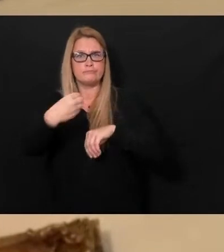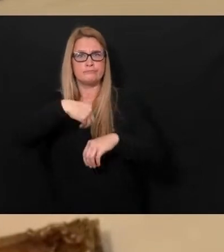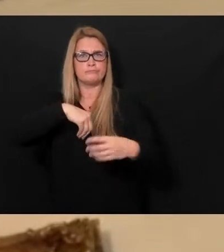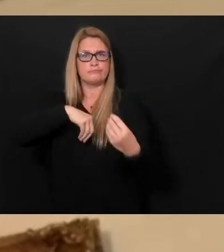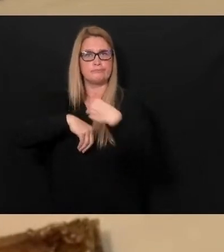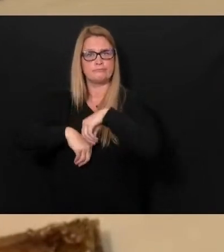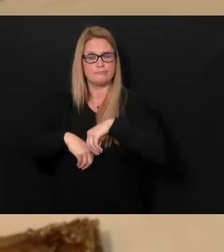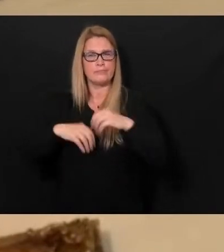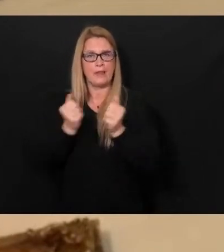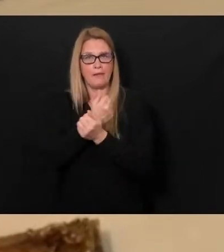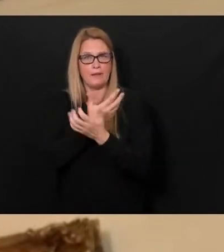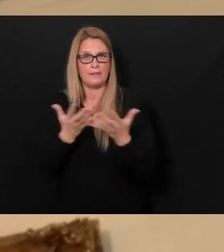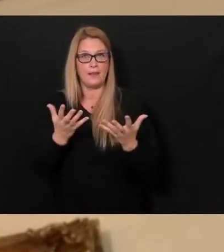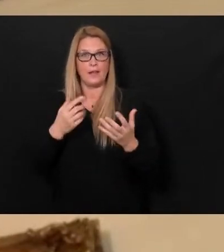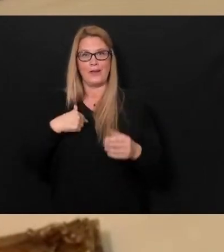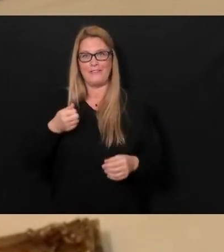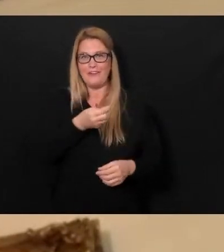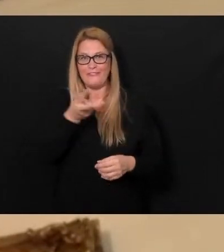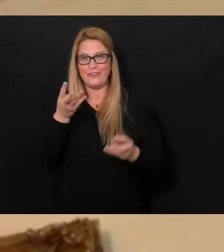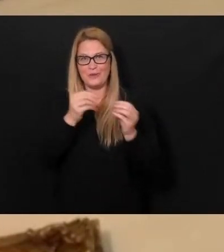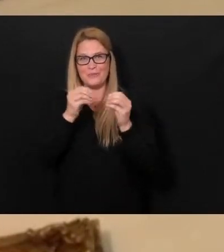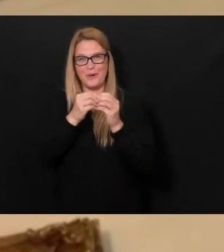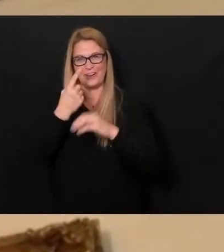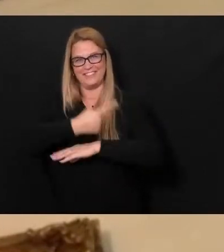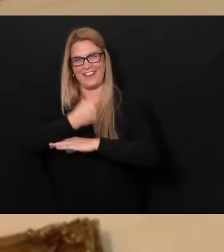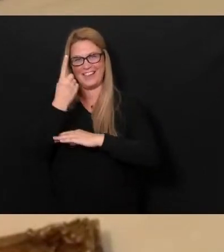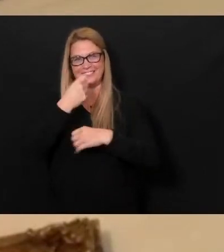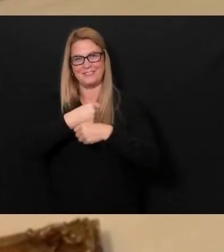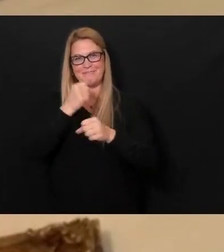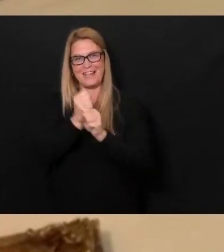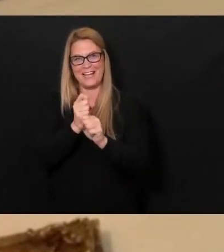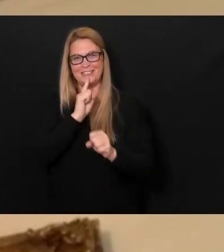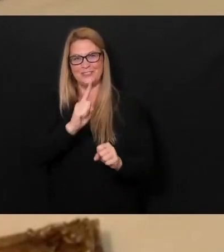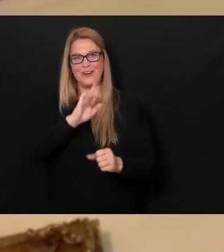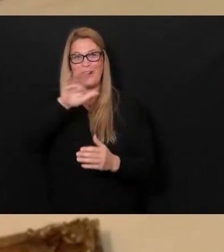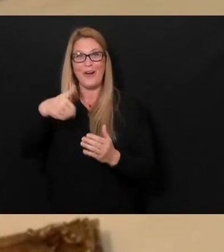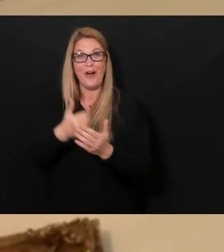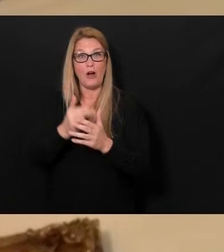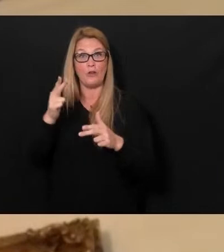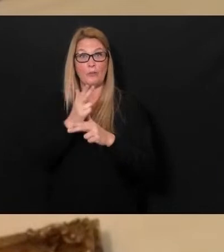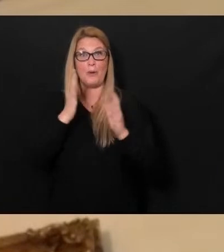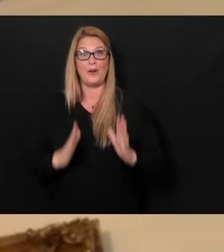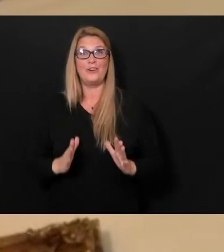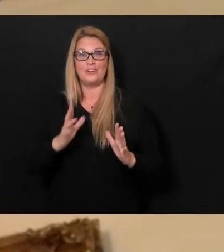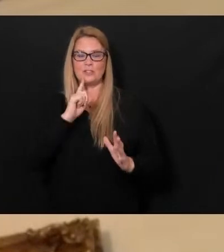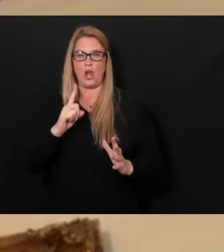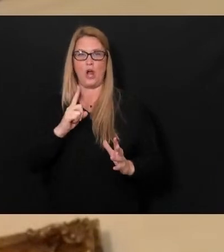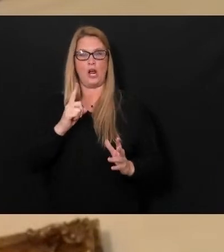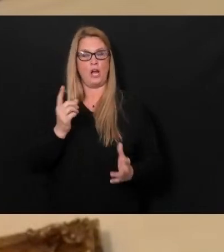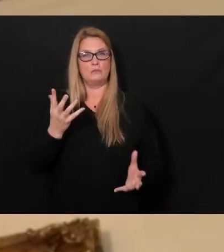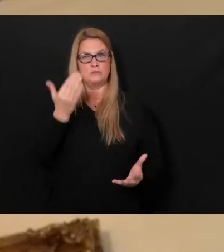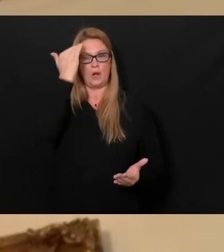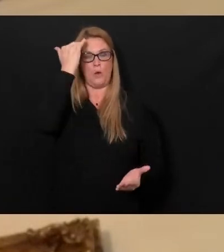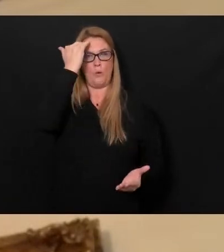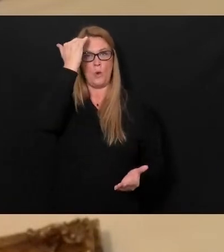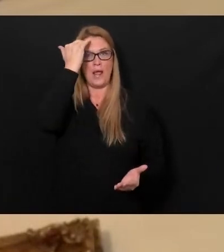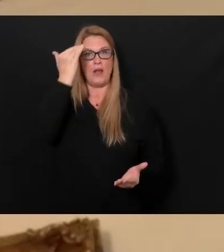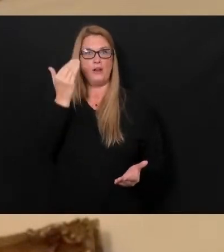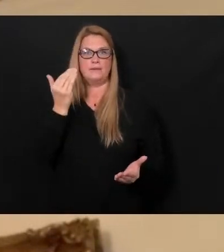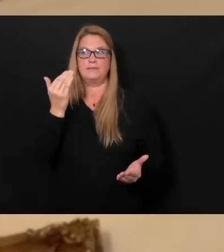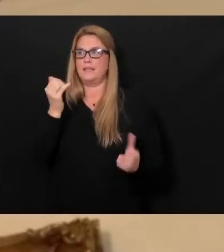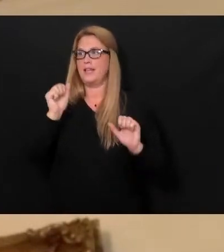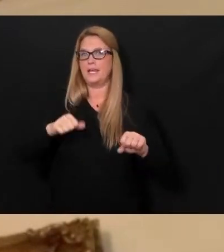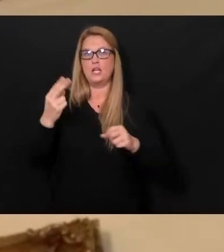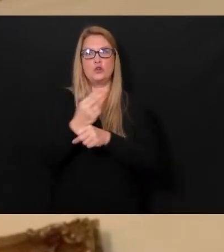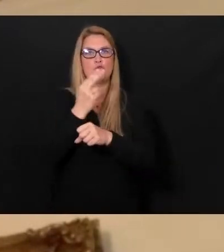morning. We're going to give it a couple more days to make sure all of our partners are fully on board with this and that we can make them an integral